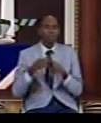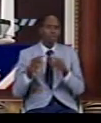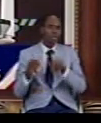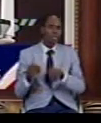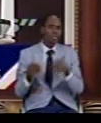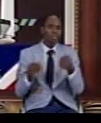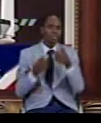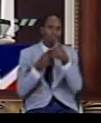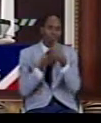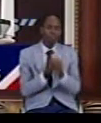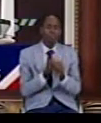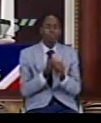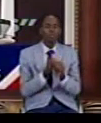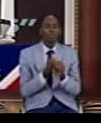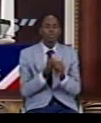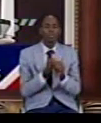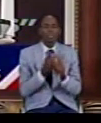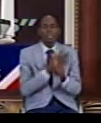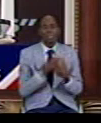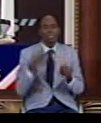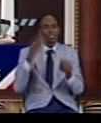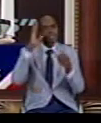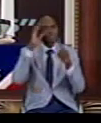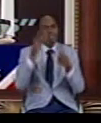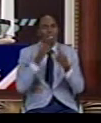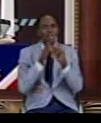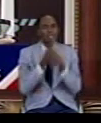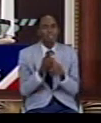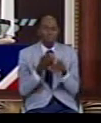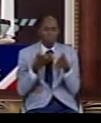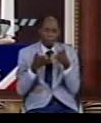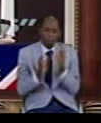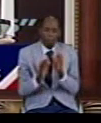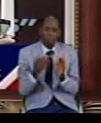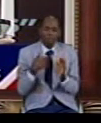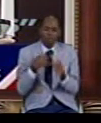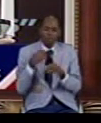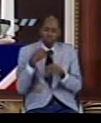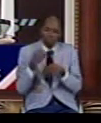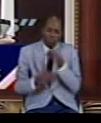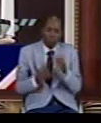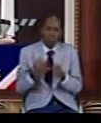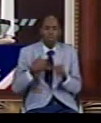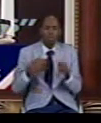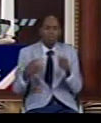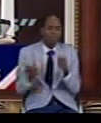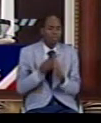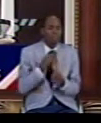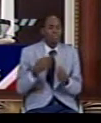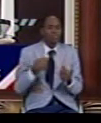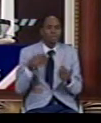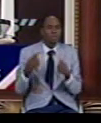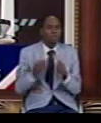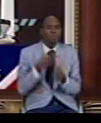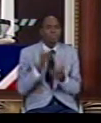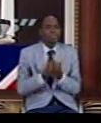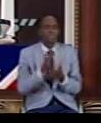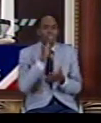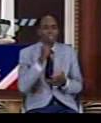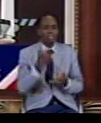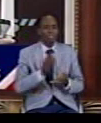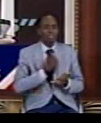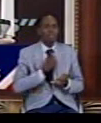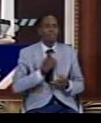me. But he said, Lord, suffer me first. Me first. That's self right there. Me